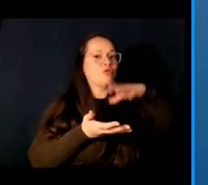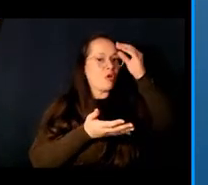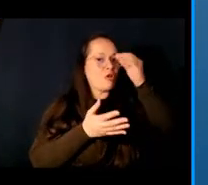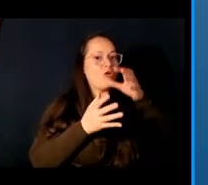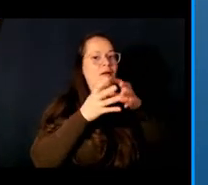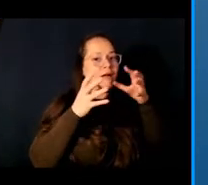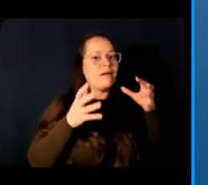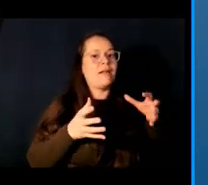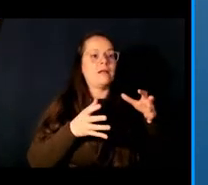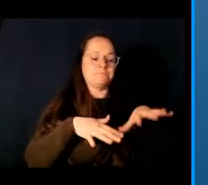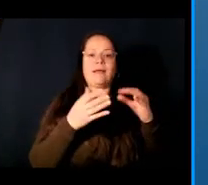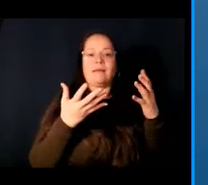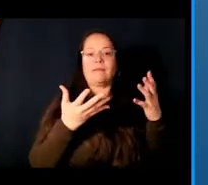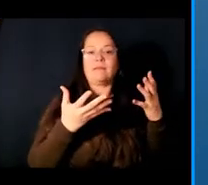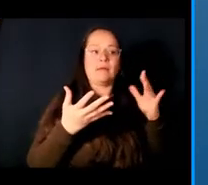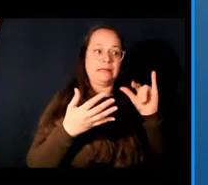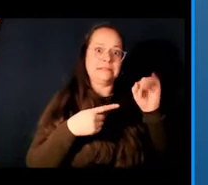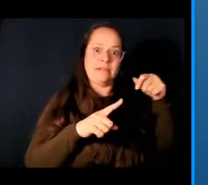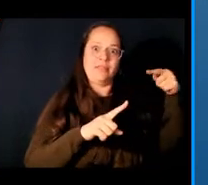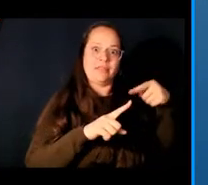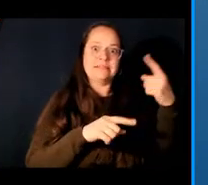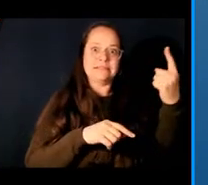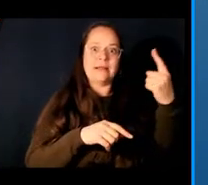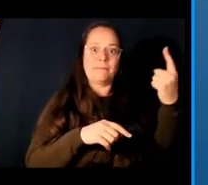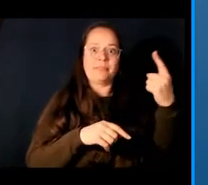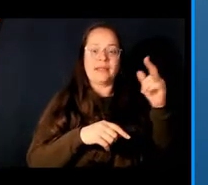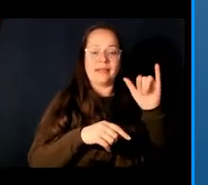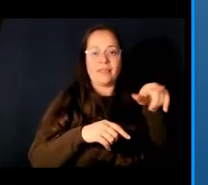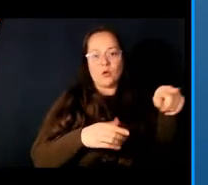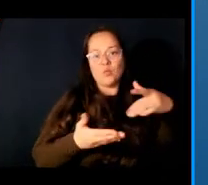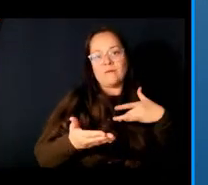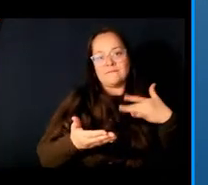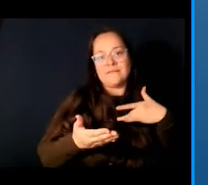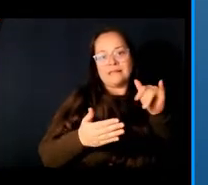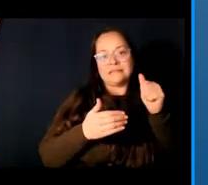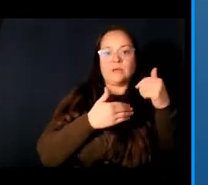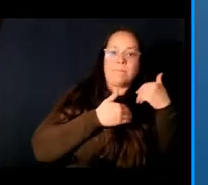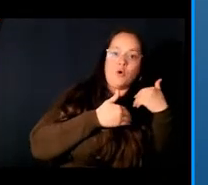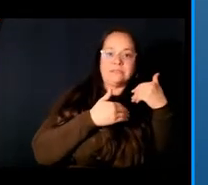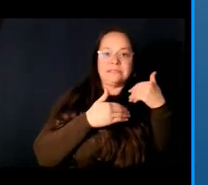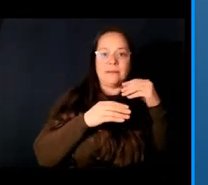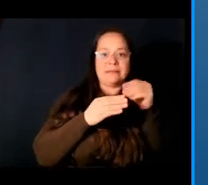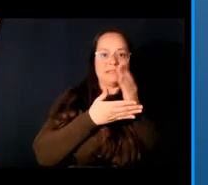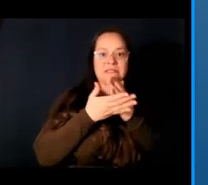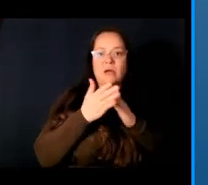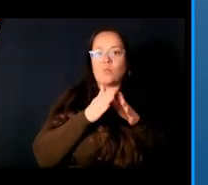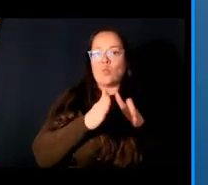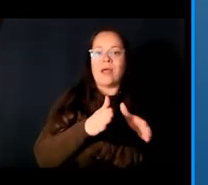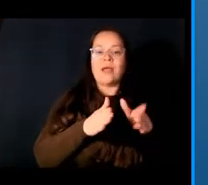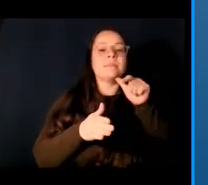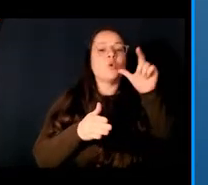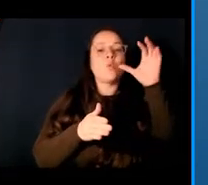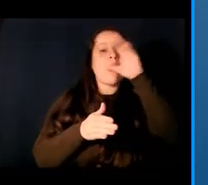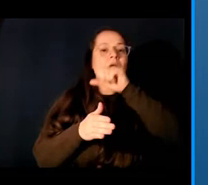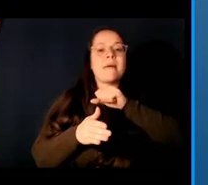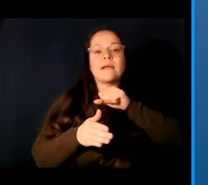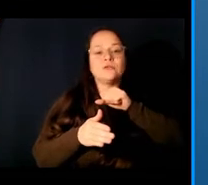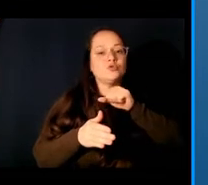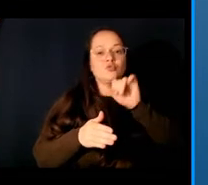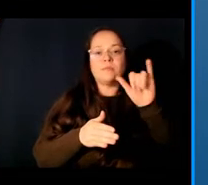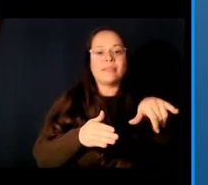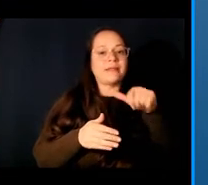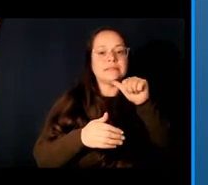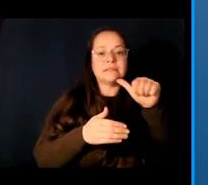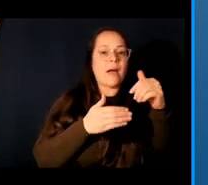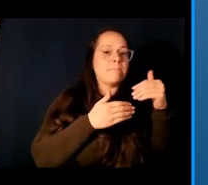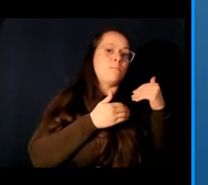constantly because there's con something that that you feel is burdensome in some way but just don't automatically assume that it's not